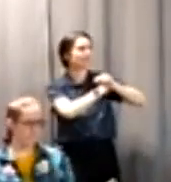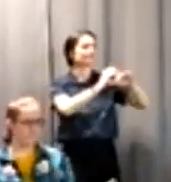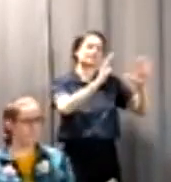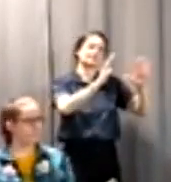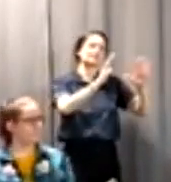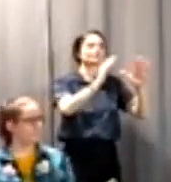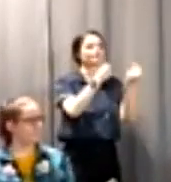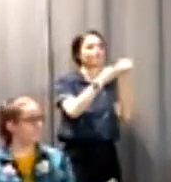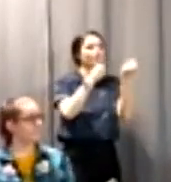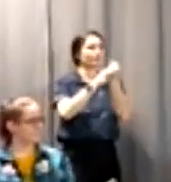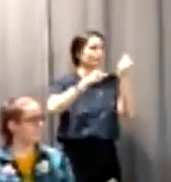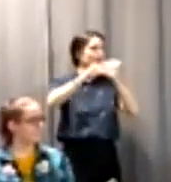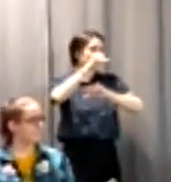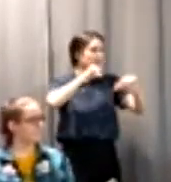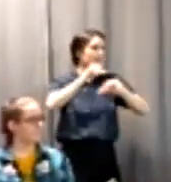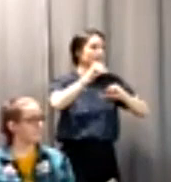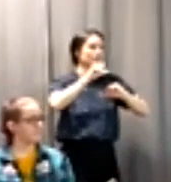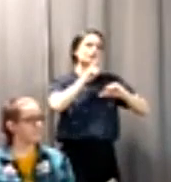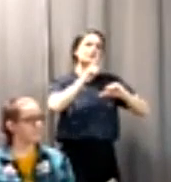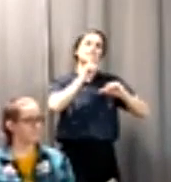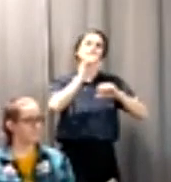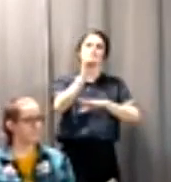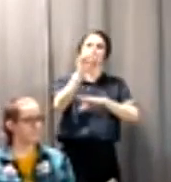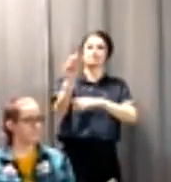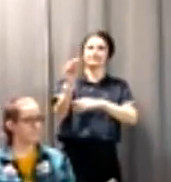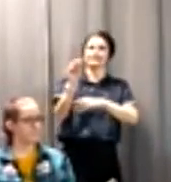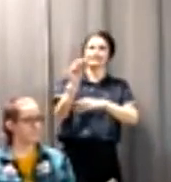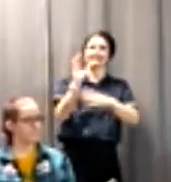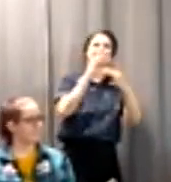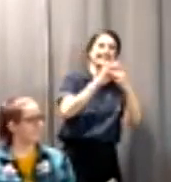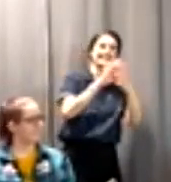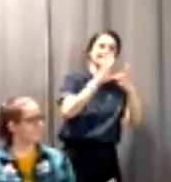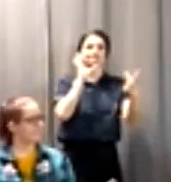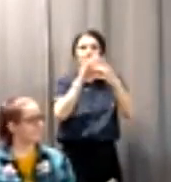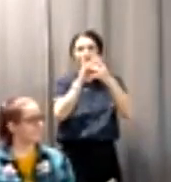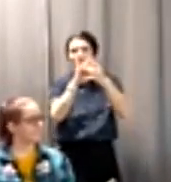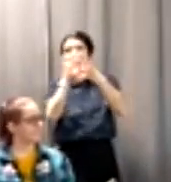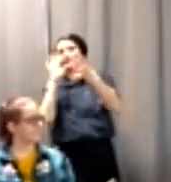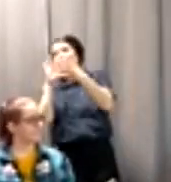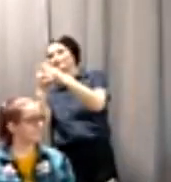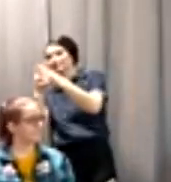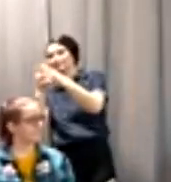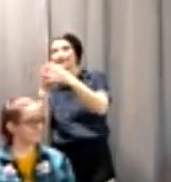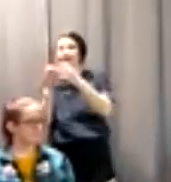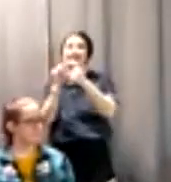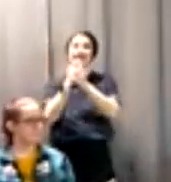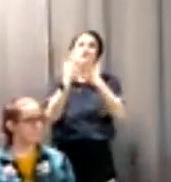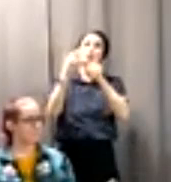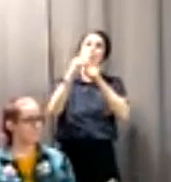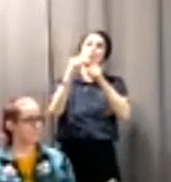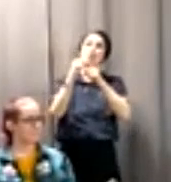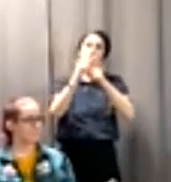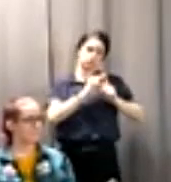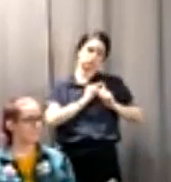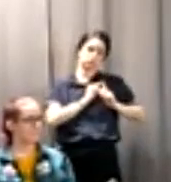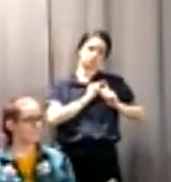so connected but disconnected because of social media and then little things to be said. And try not to take everything to heart, because these are people that are